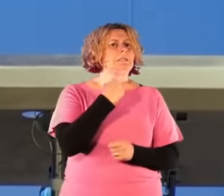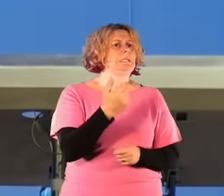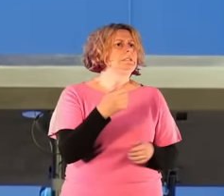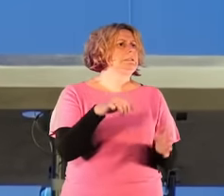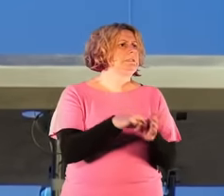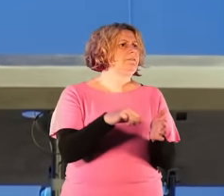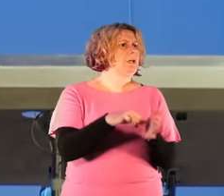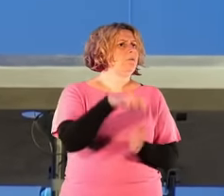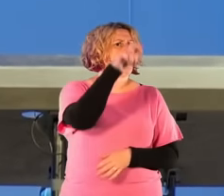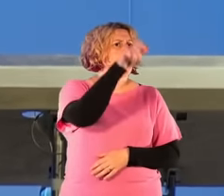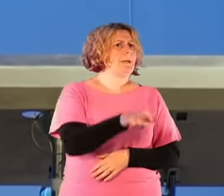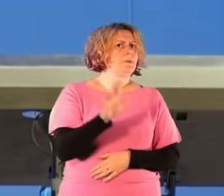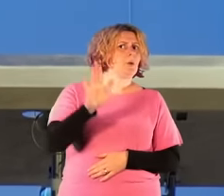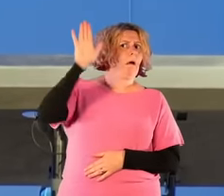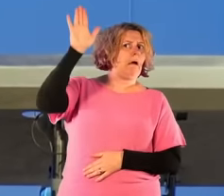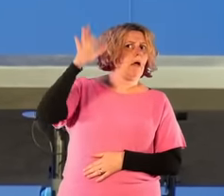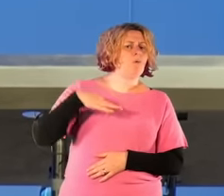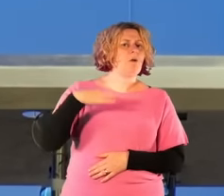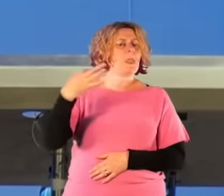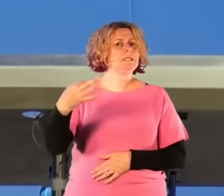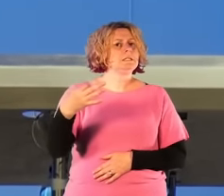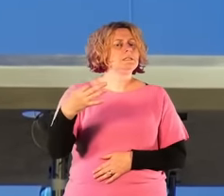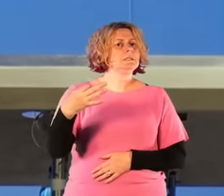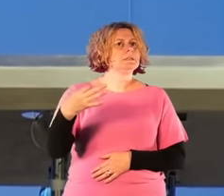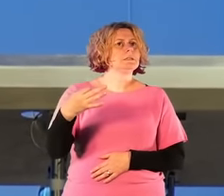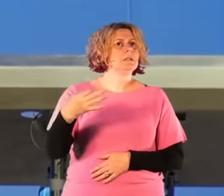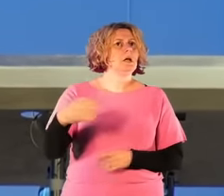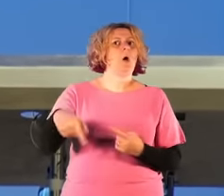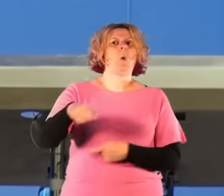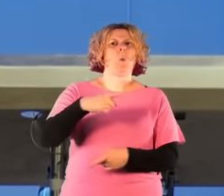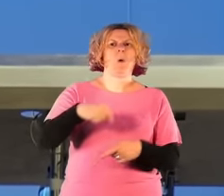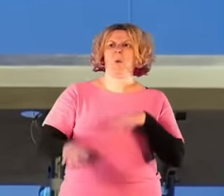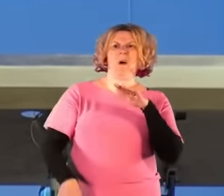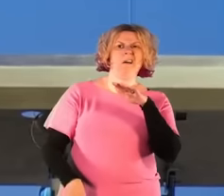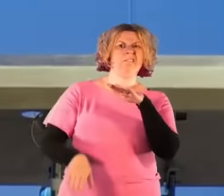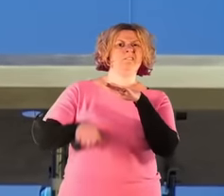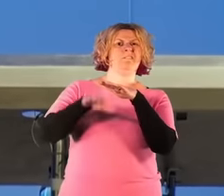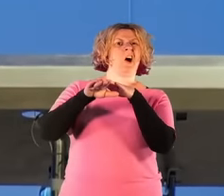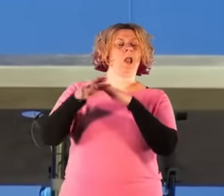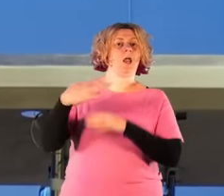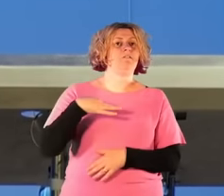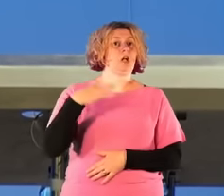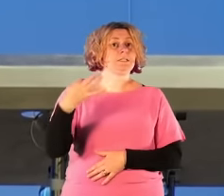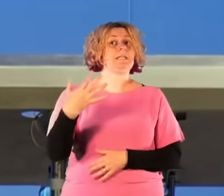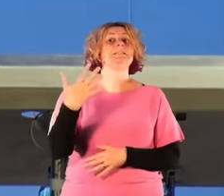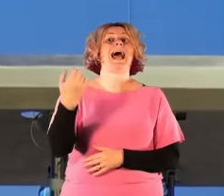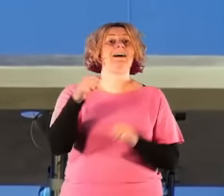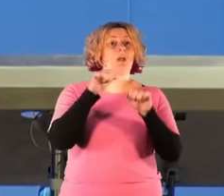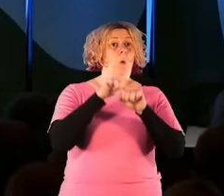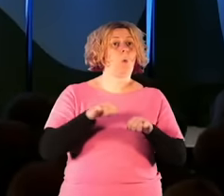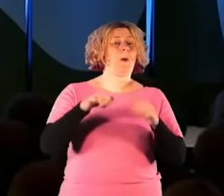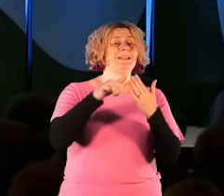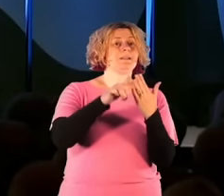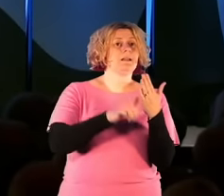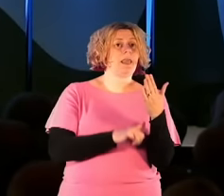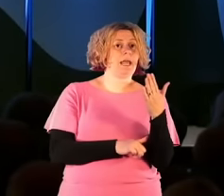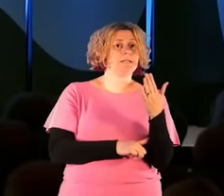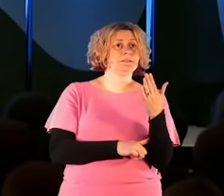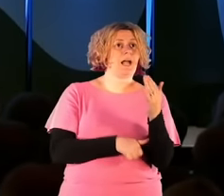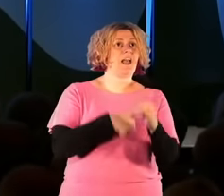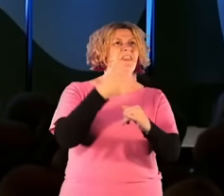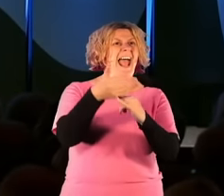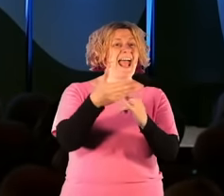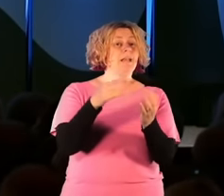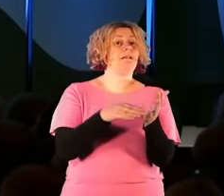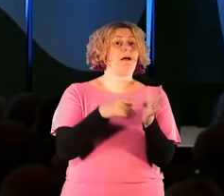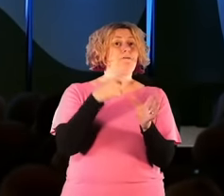volunteers, and many other events have been struggling, we were basically full and running waiting lists at the end of May,